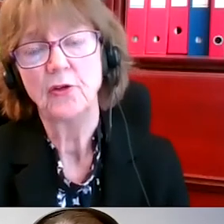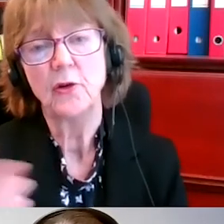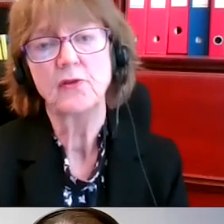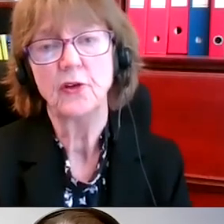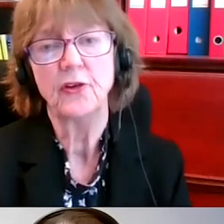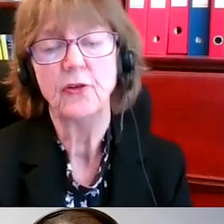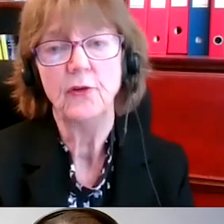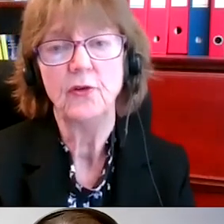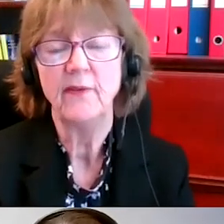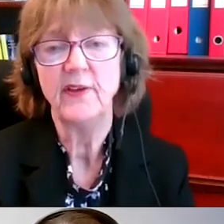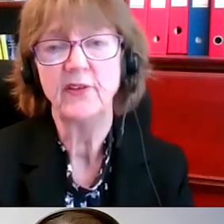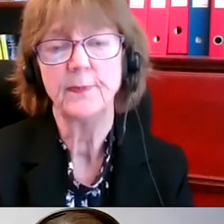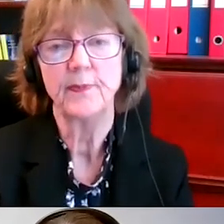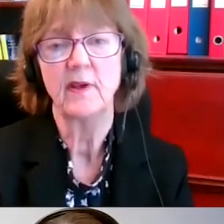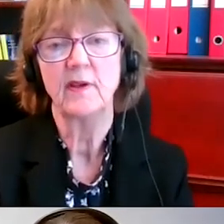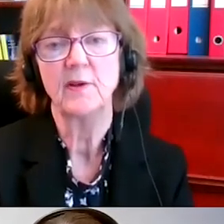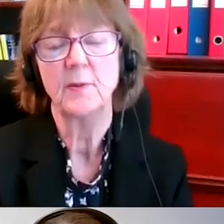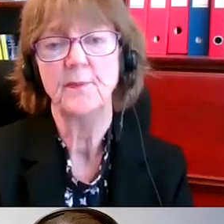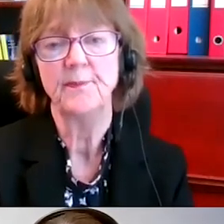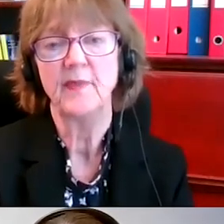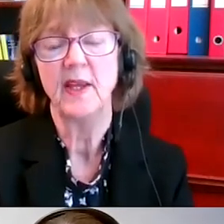And also, of course, to have this